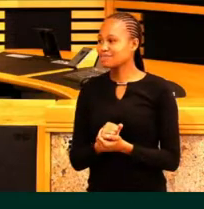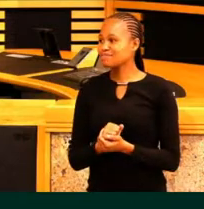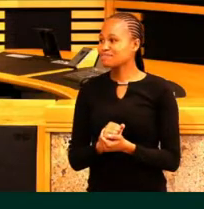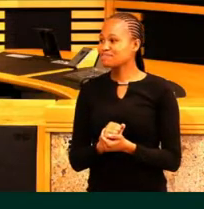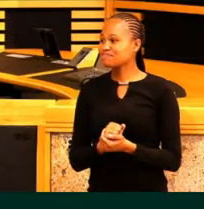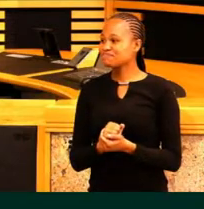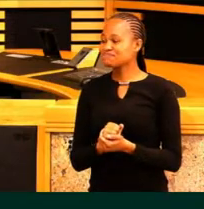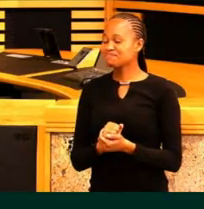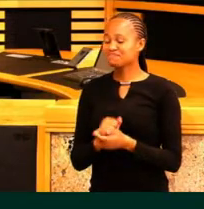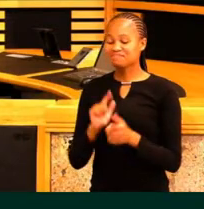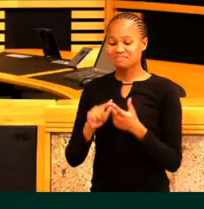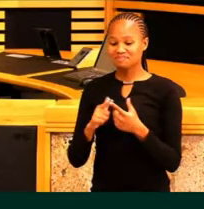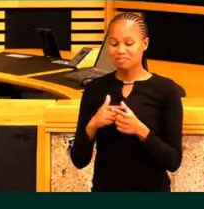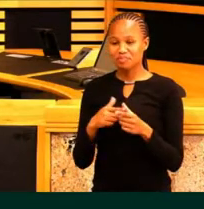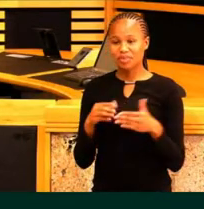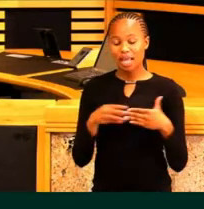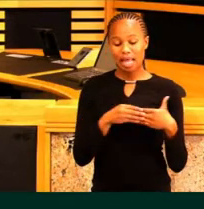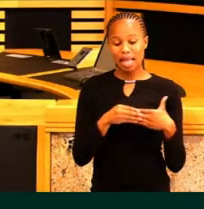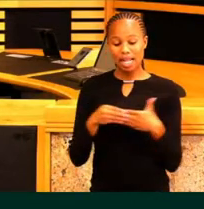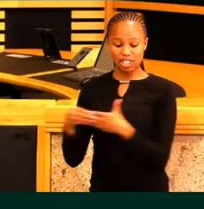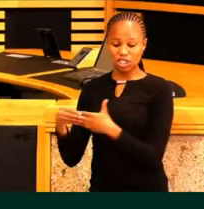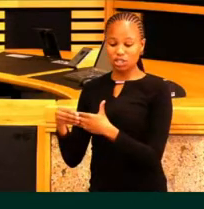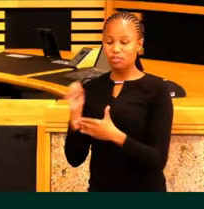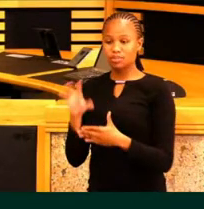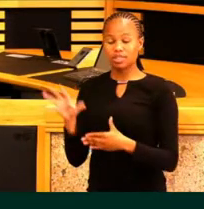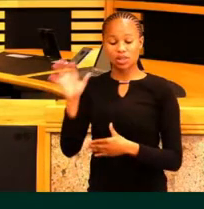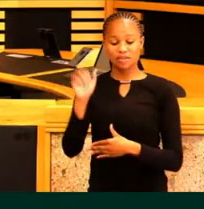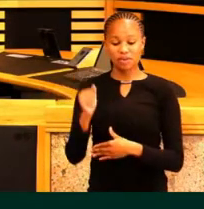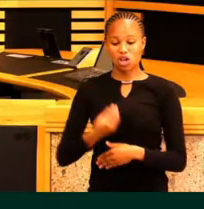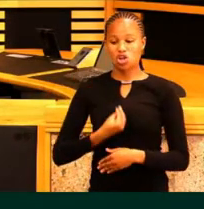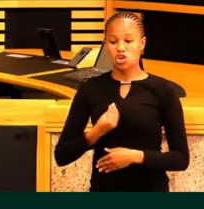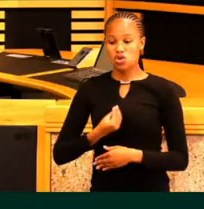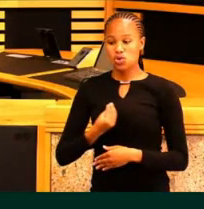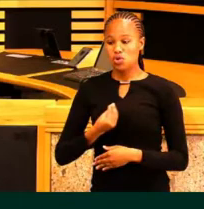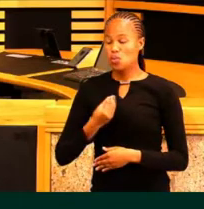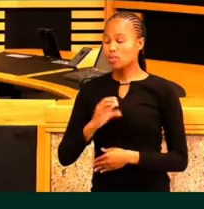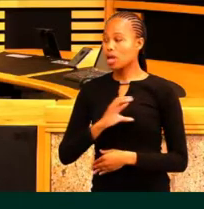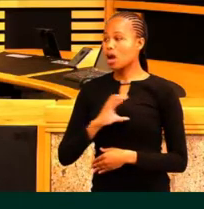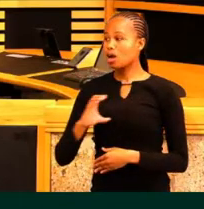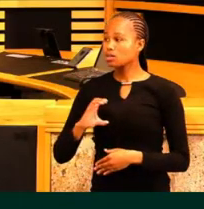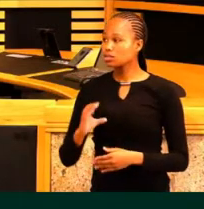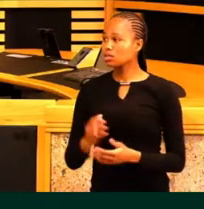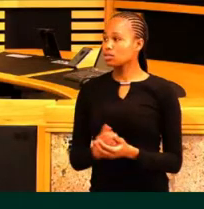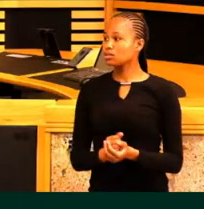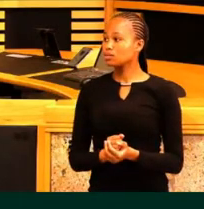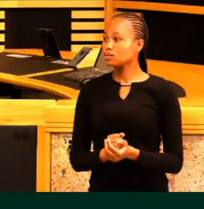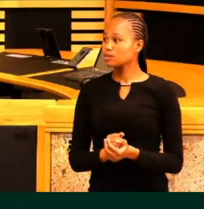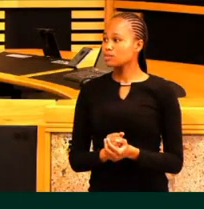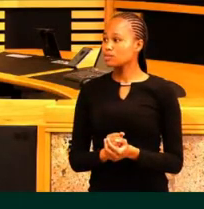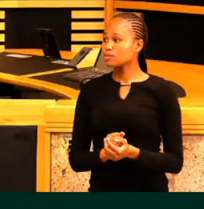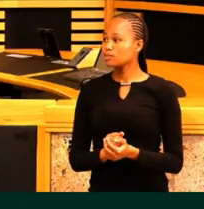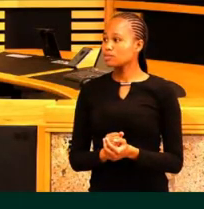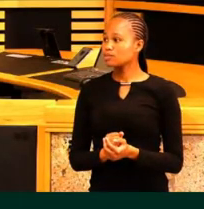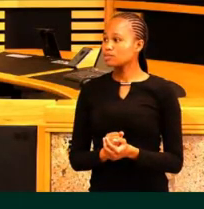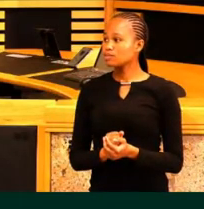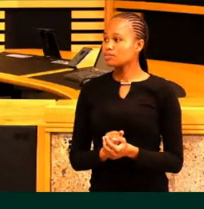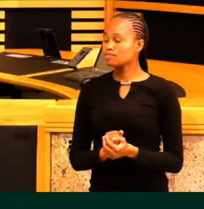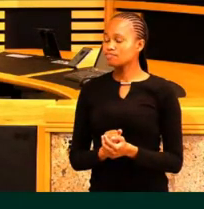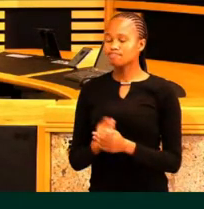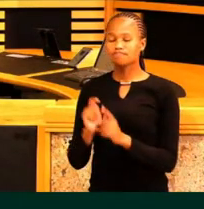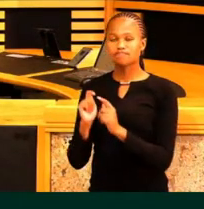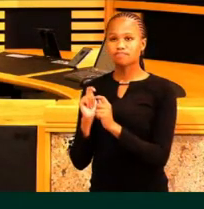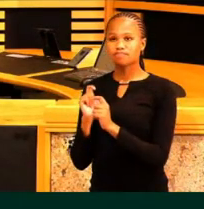and the leadership of South African youth Council the traditional